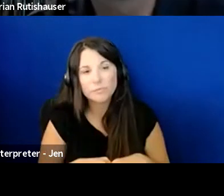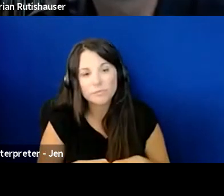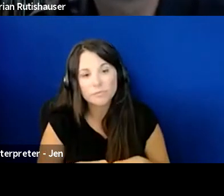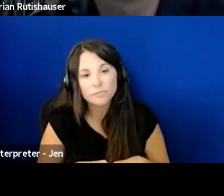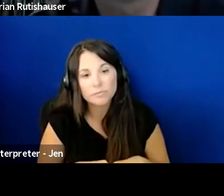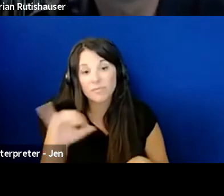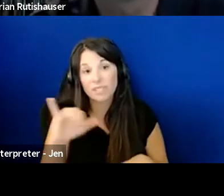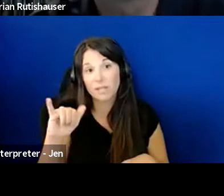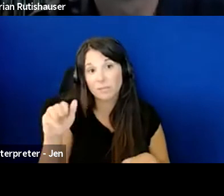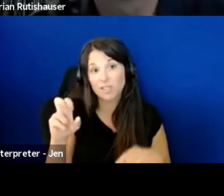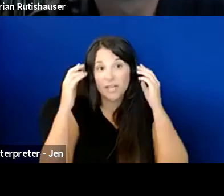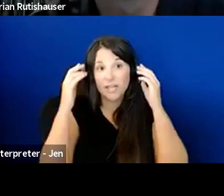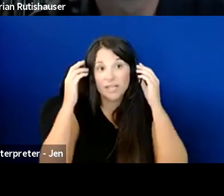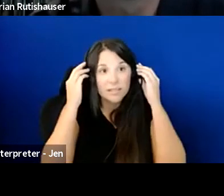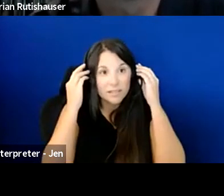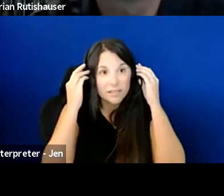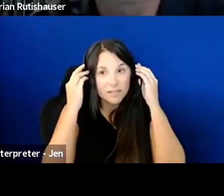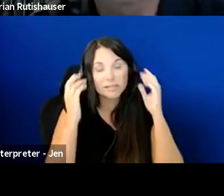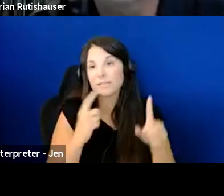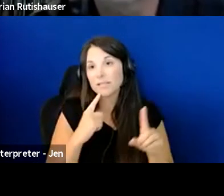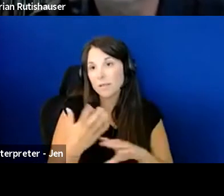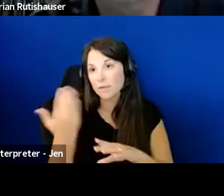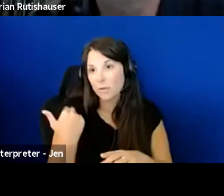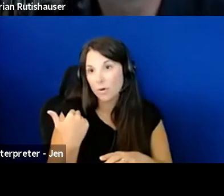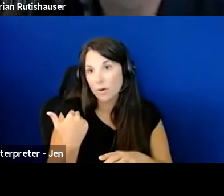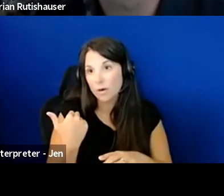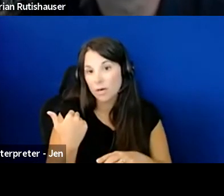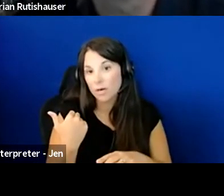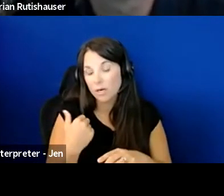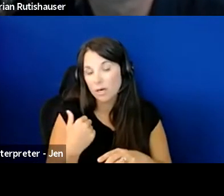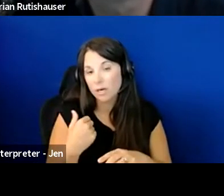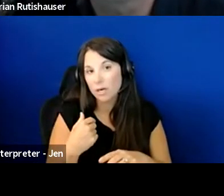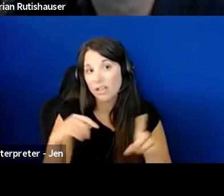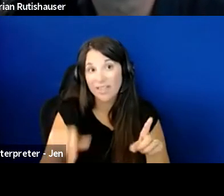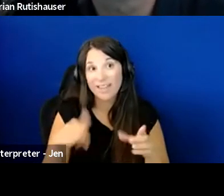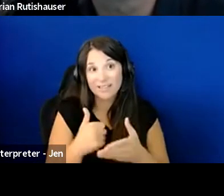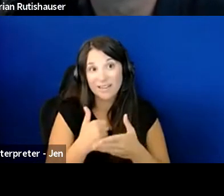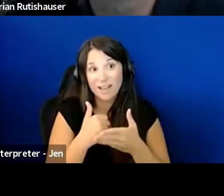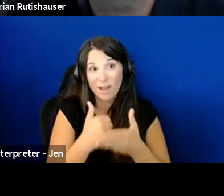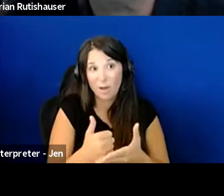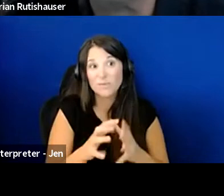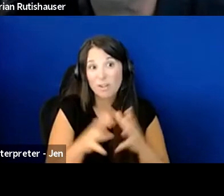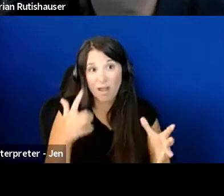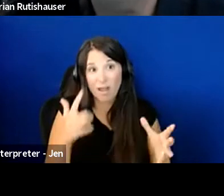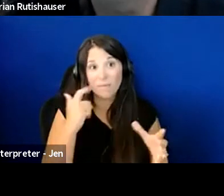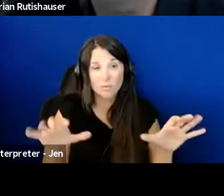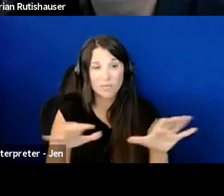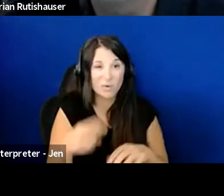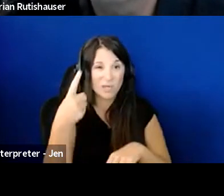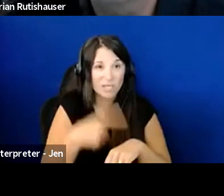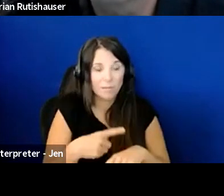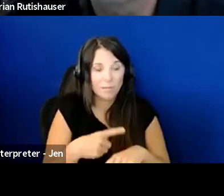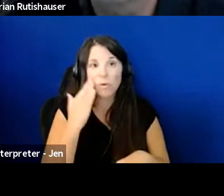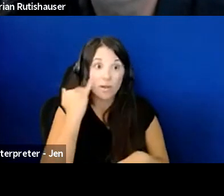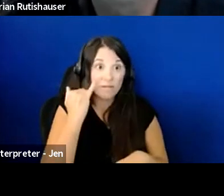done once, that helped a lot with time for the online certification. I think if I had never done online, like we were